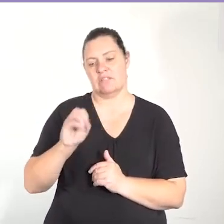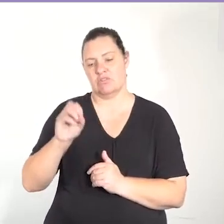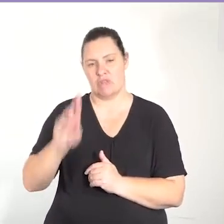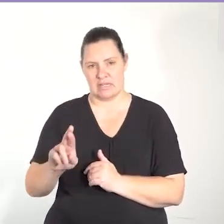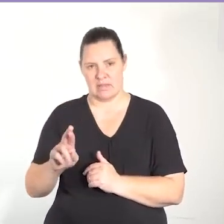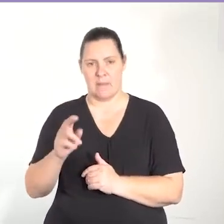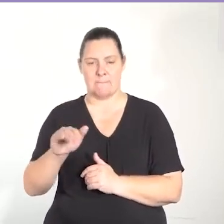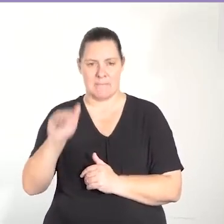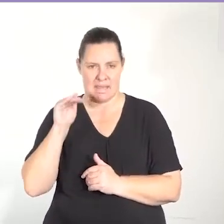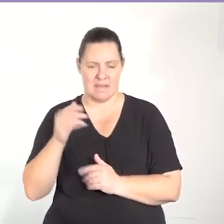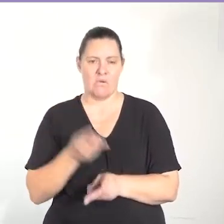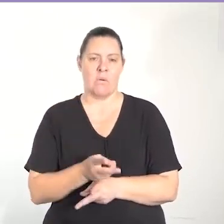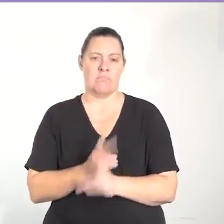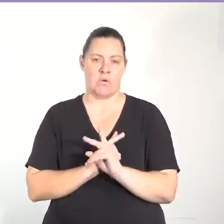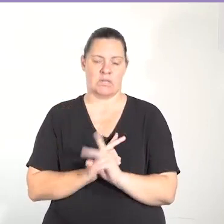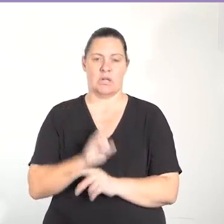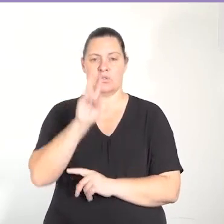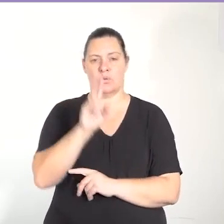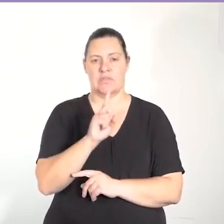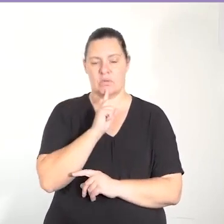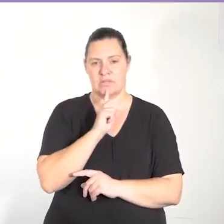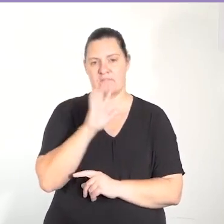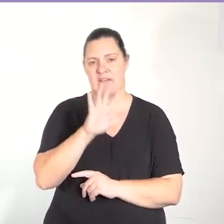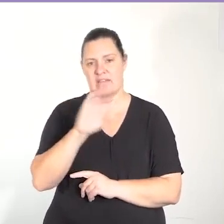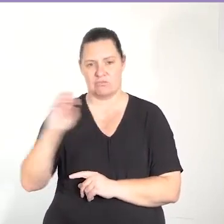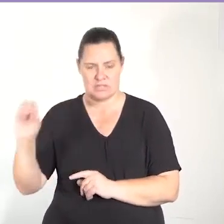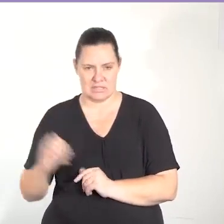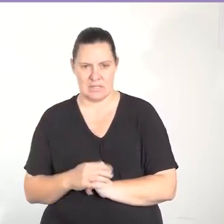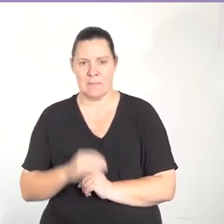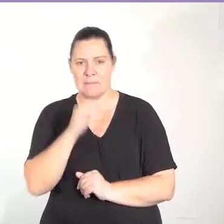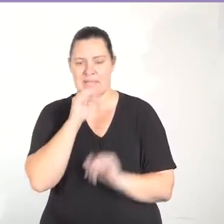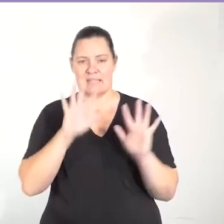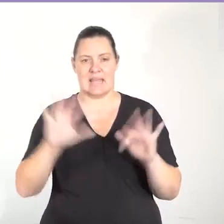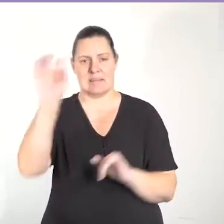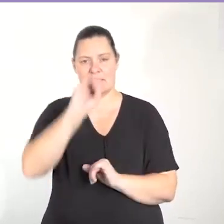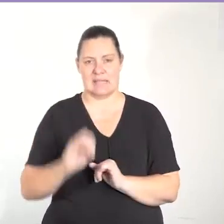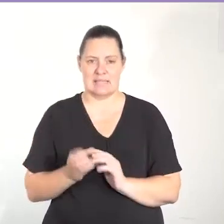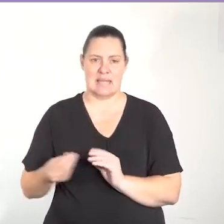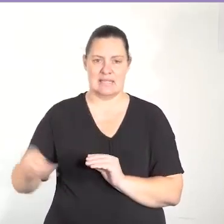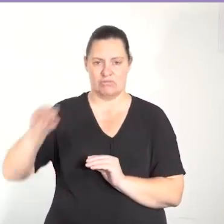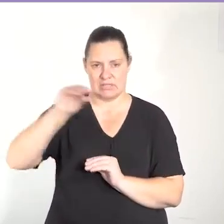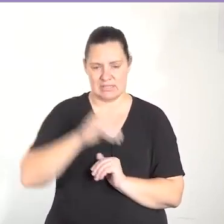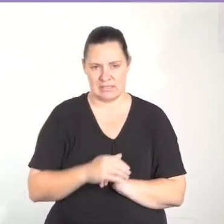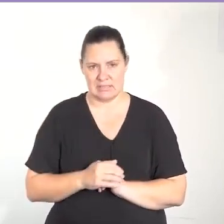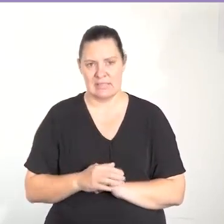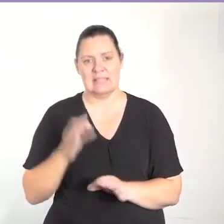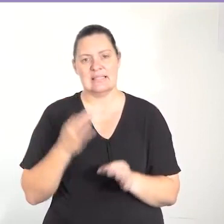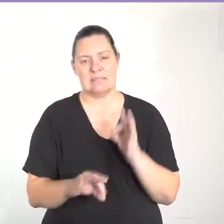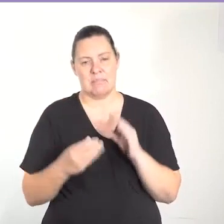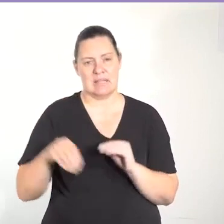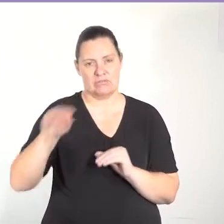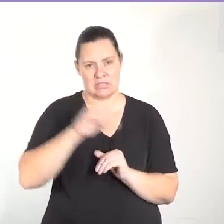250 rand by the bank for borrowing 2,500. That is 10% interest.